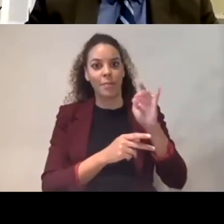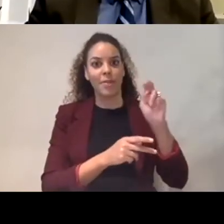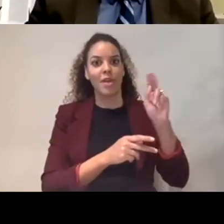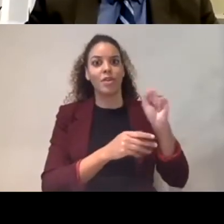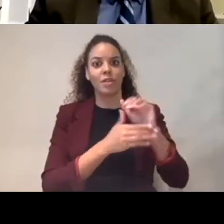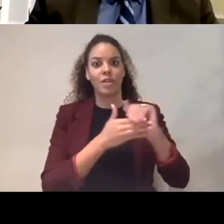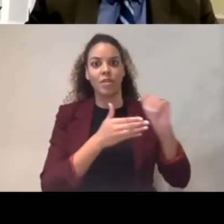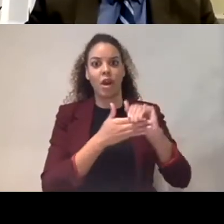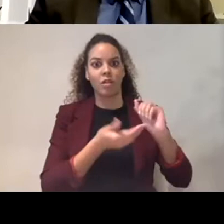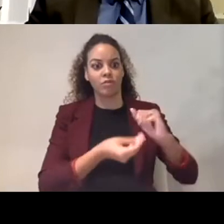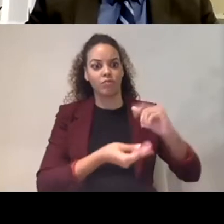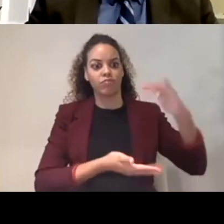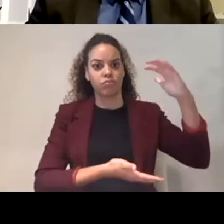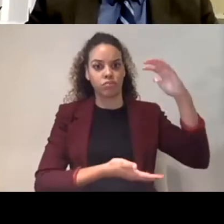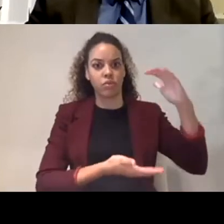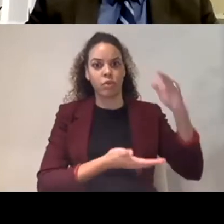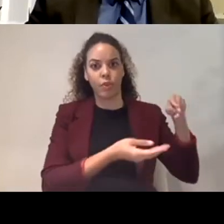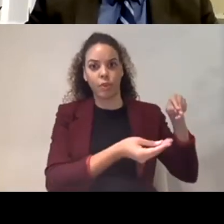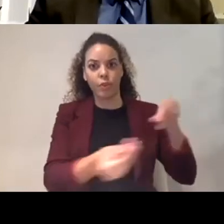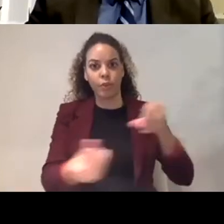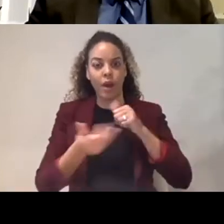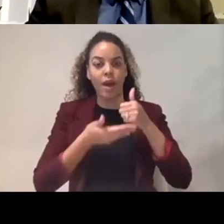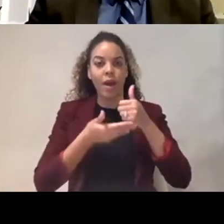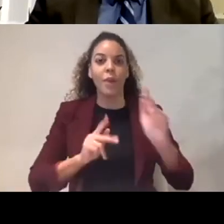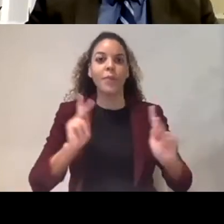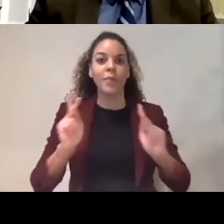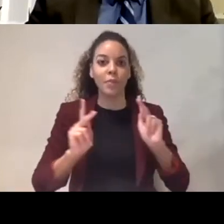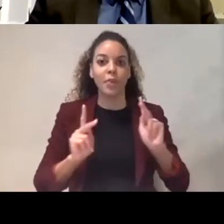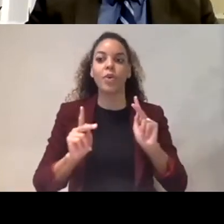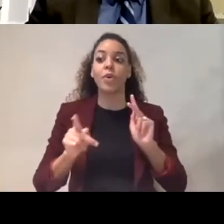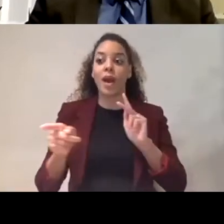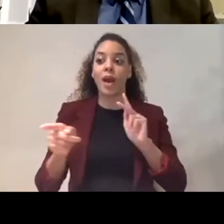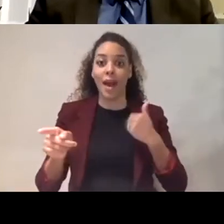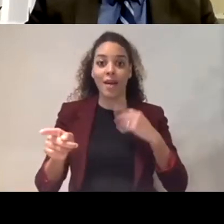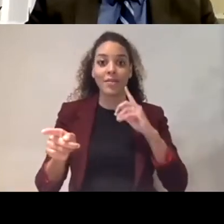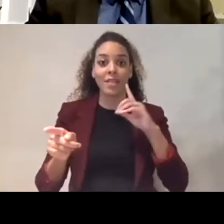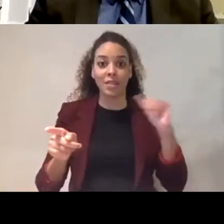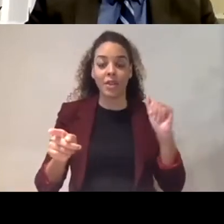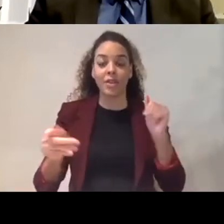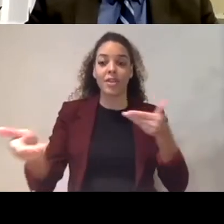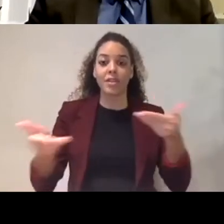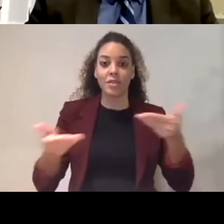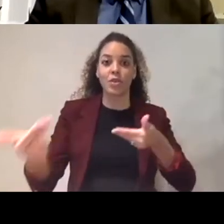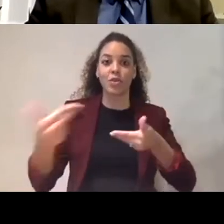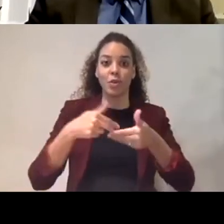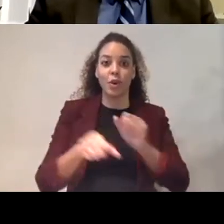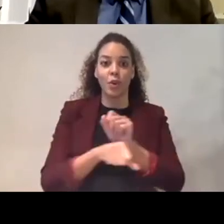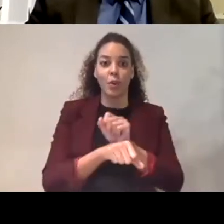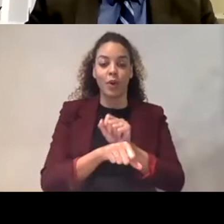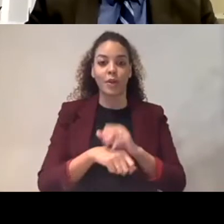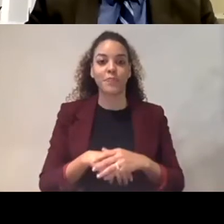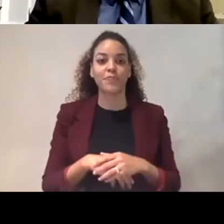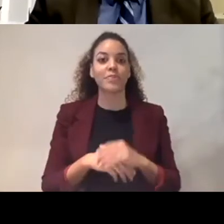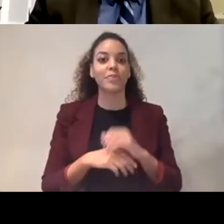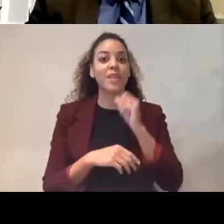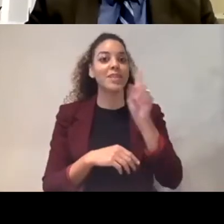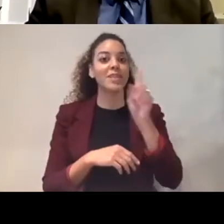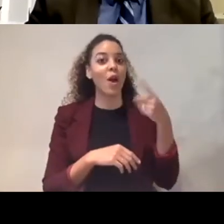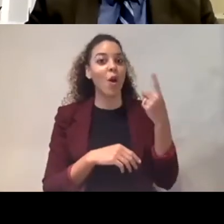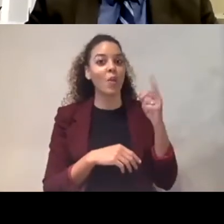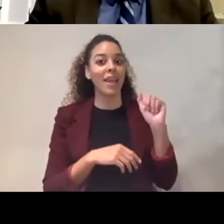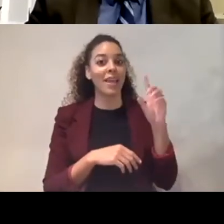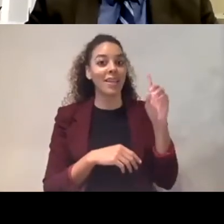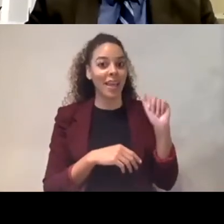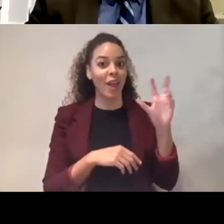to work. I will also shout out, this is not the only anniversary we are celebrating today. Beyond the 30th anniversary of the Americans with